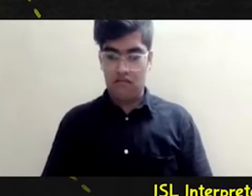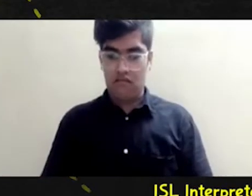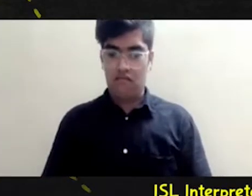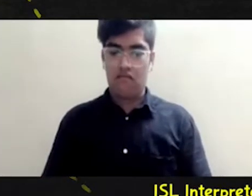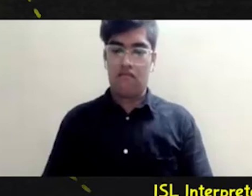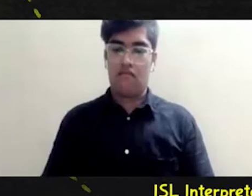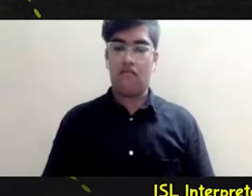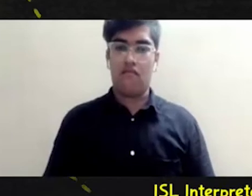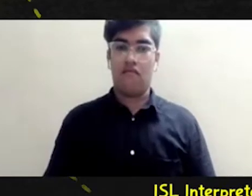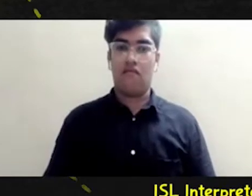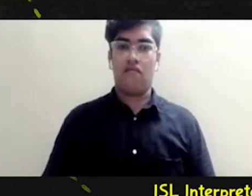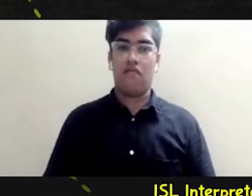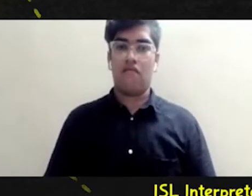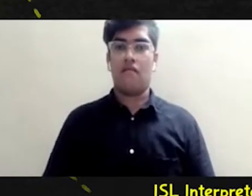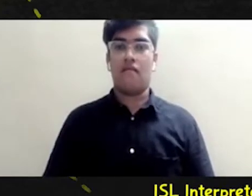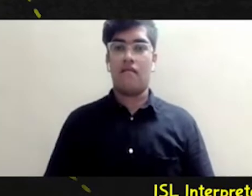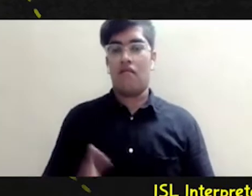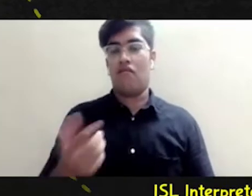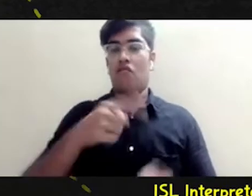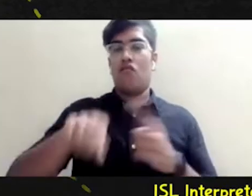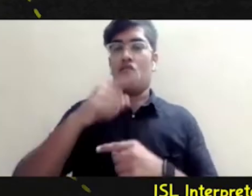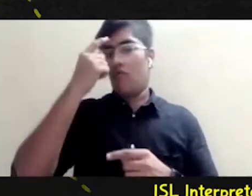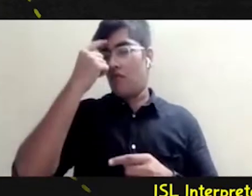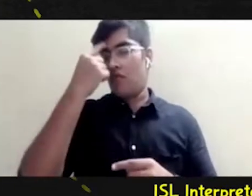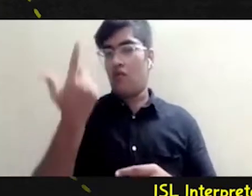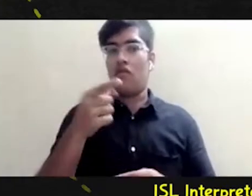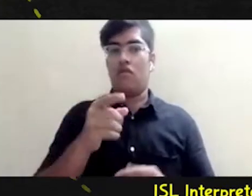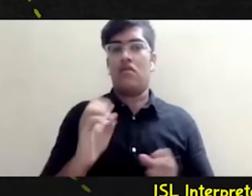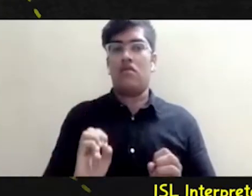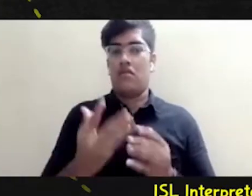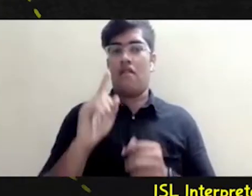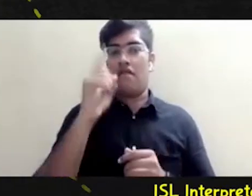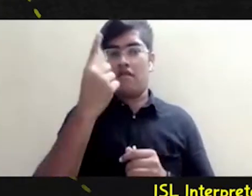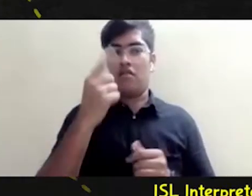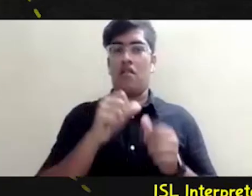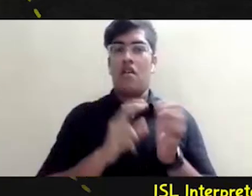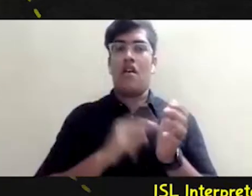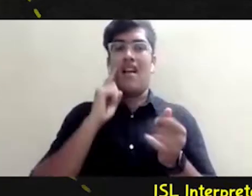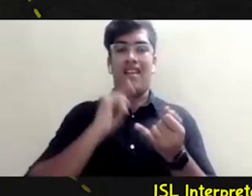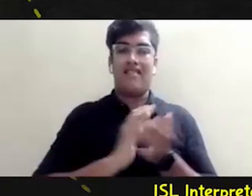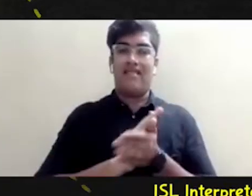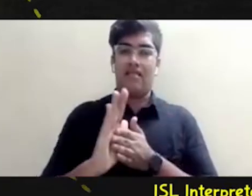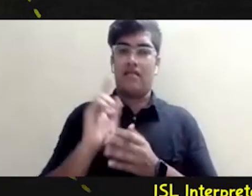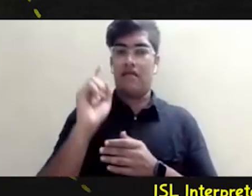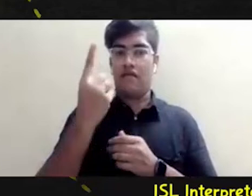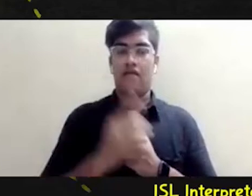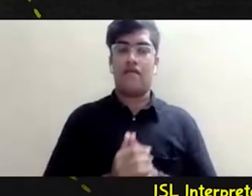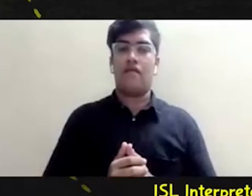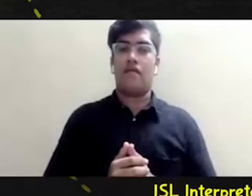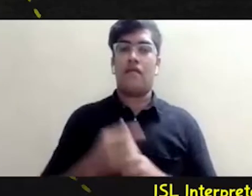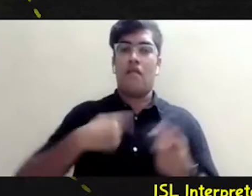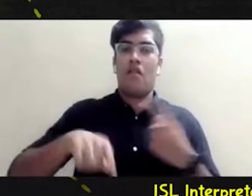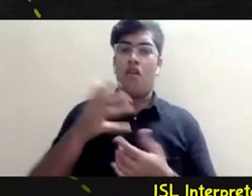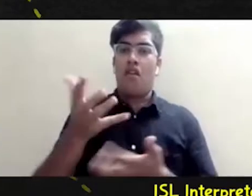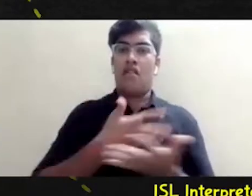what your opinion on that? I'll just quickly jump in. Yeah. I think that we've discussed a lot about the production